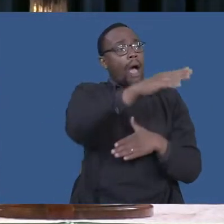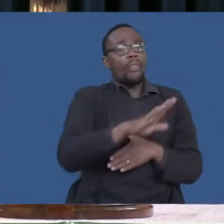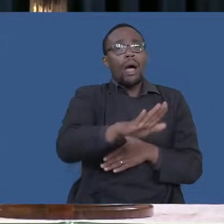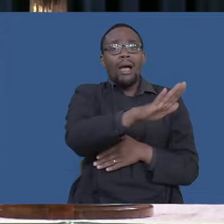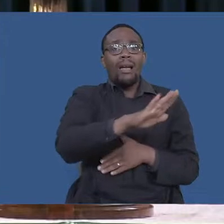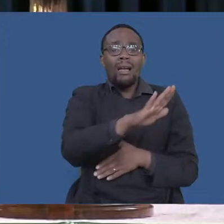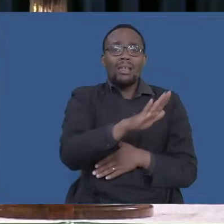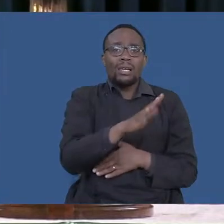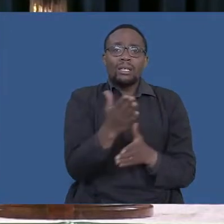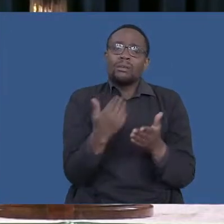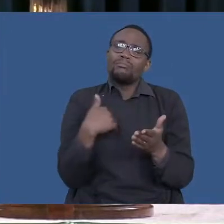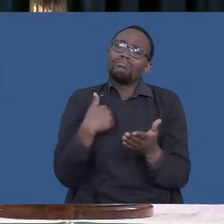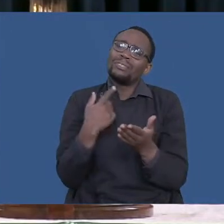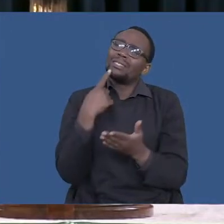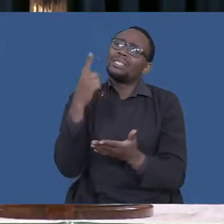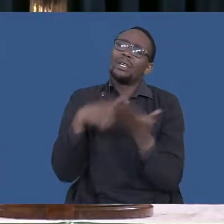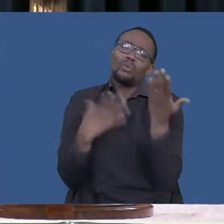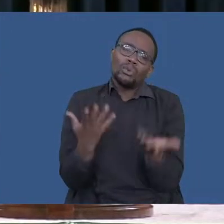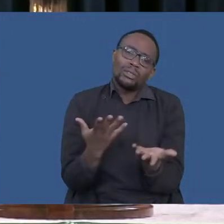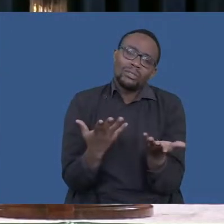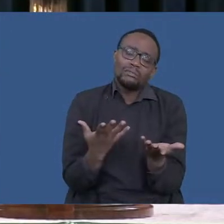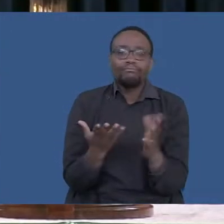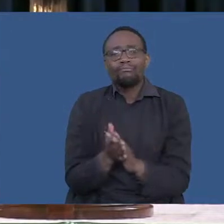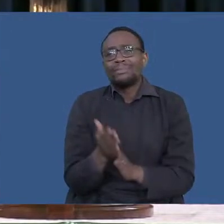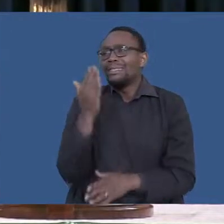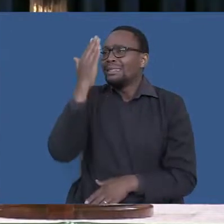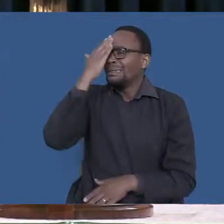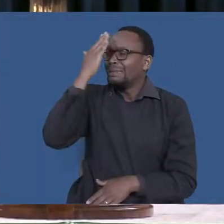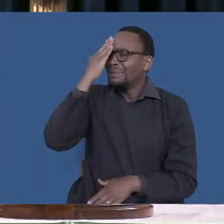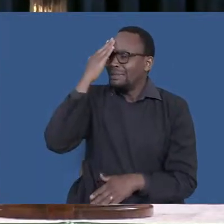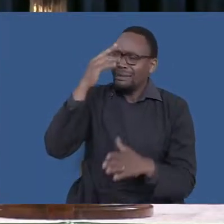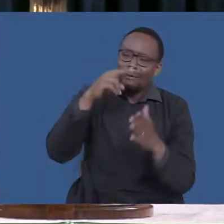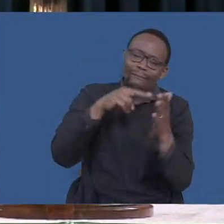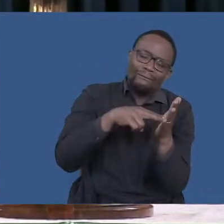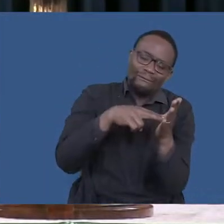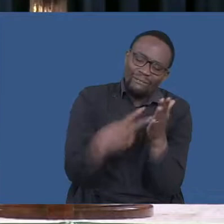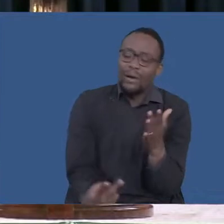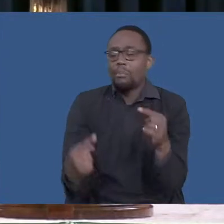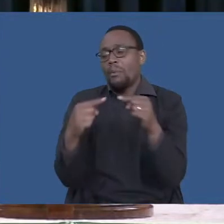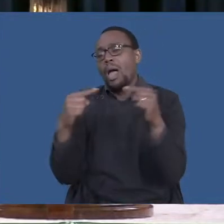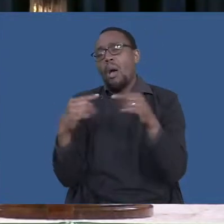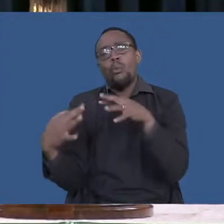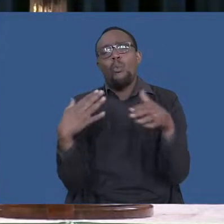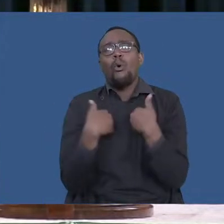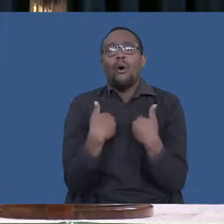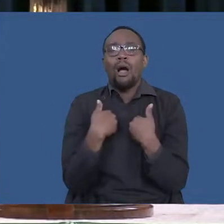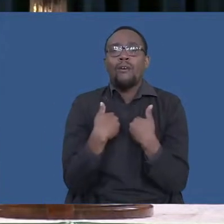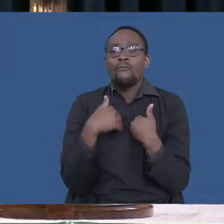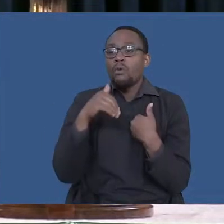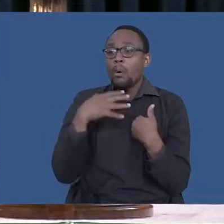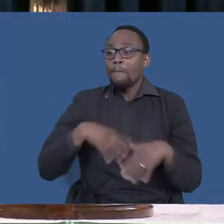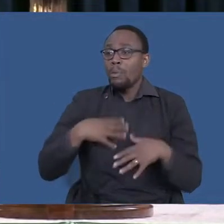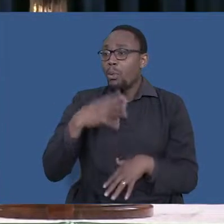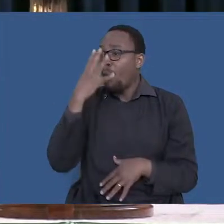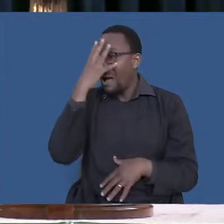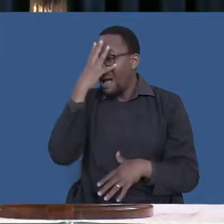Pardon your servant, Lord, what can I say? Now the Israelites has been routed by its enemies. The Canaanites and the other people